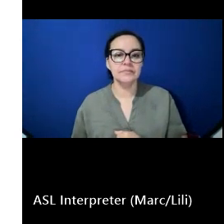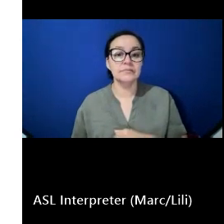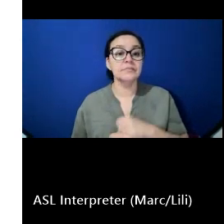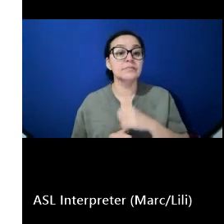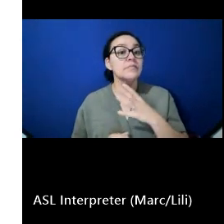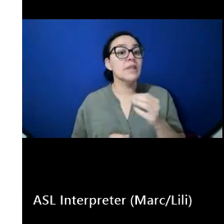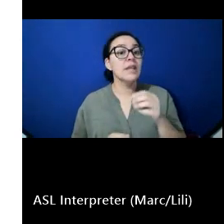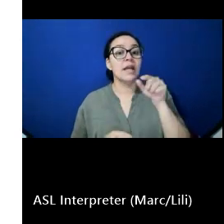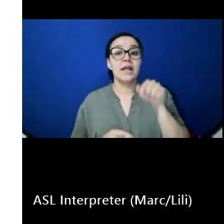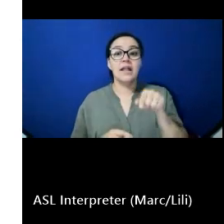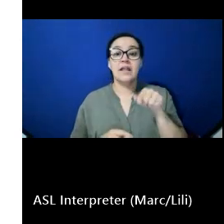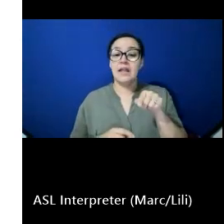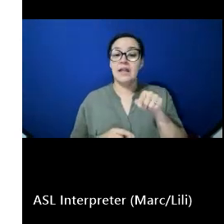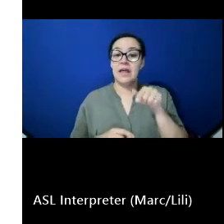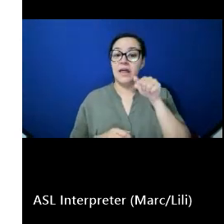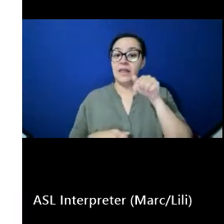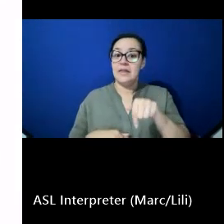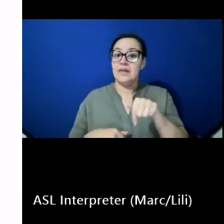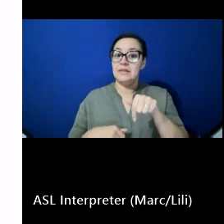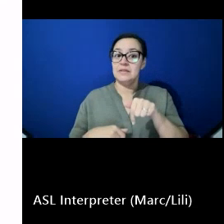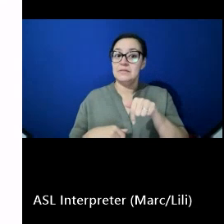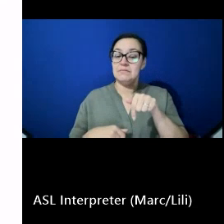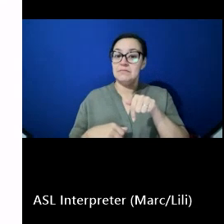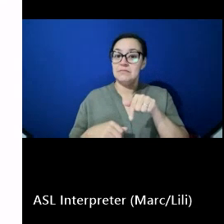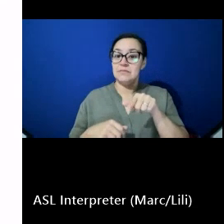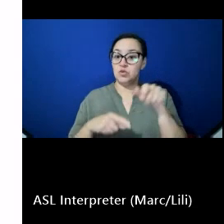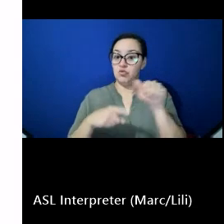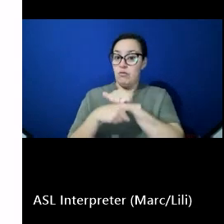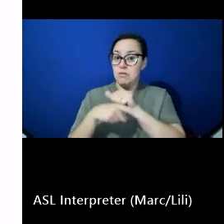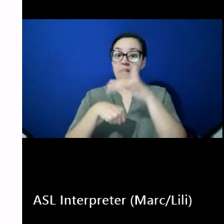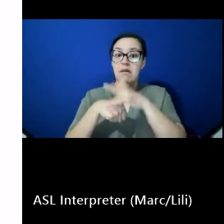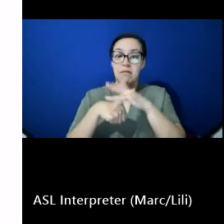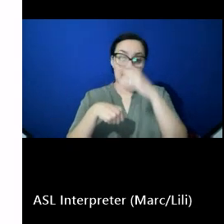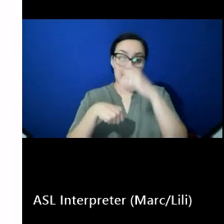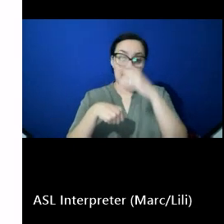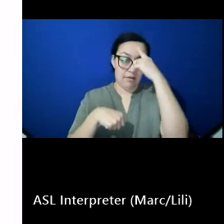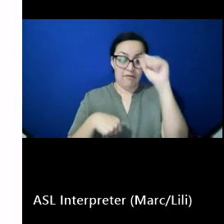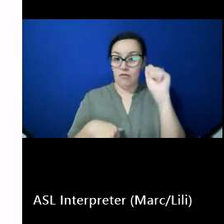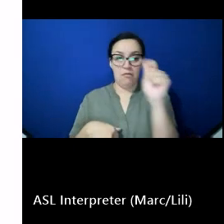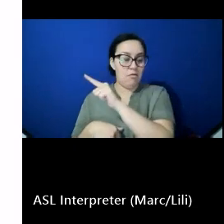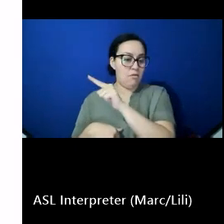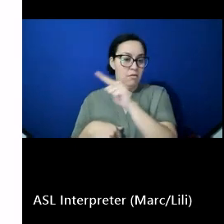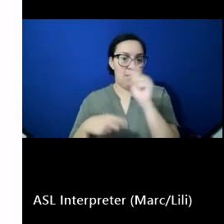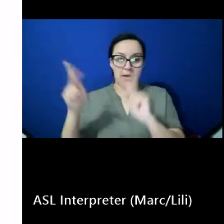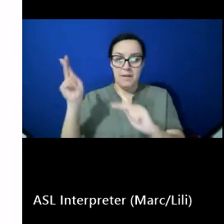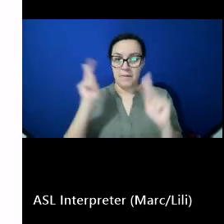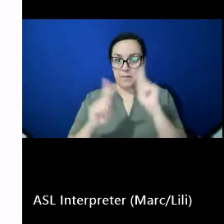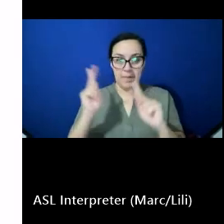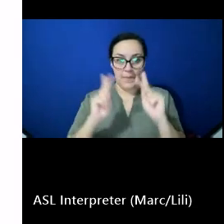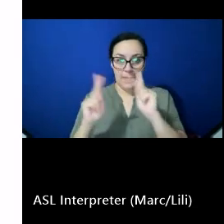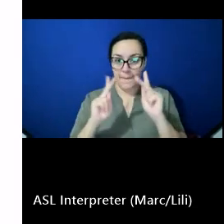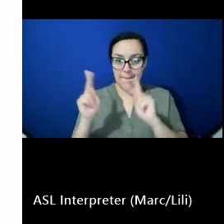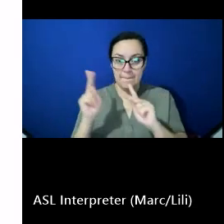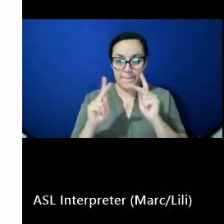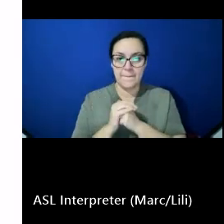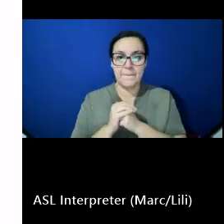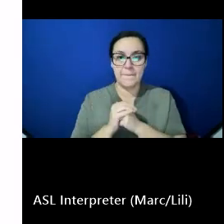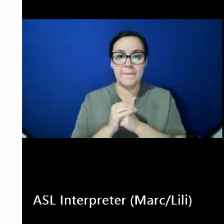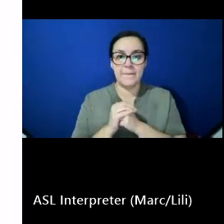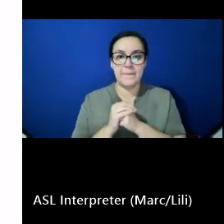to recurso está emphasize is that disponible this resource para is todos, available ¿ok? for Y nos everyone. enfocamos en poder We are tocar los focused puntos medulares in y